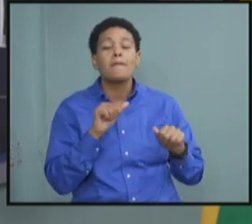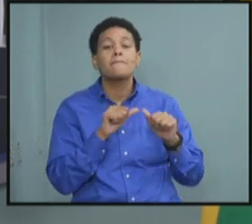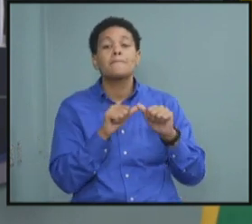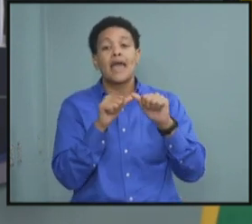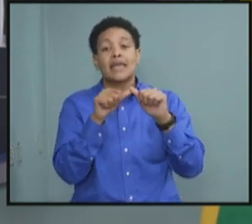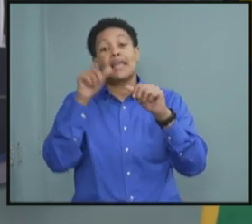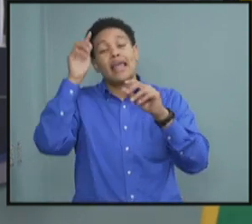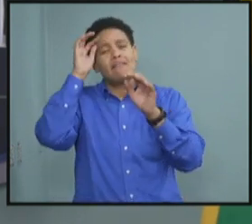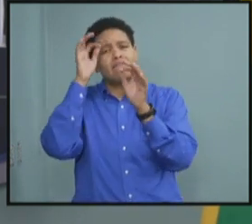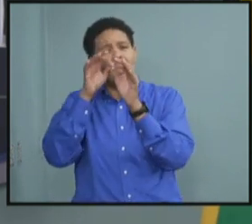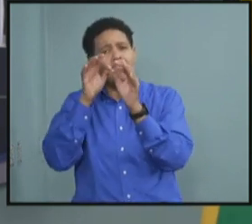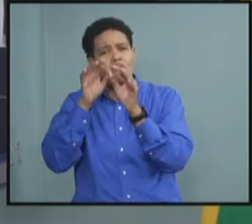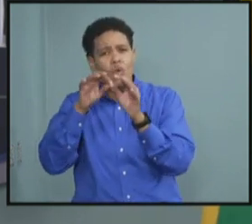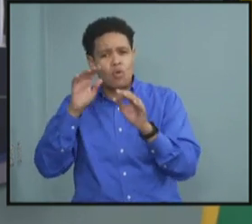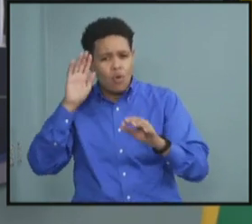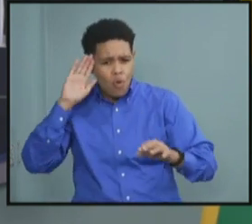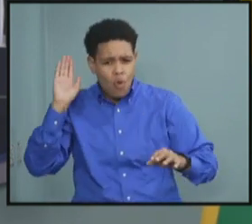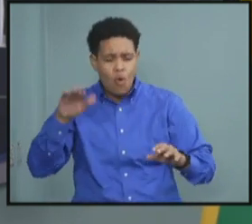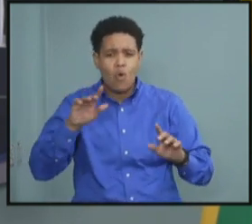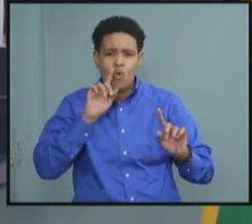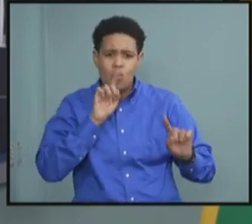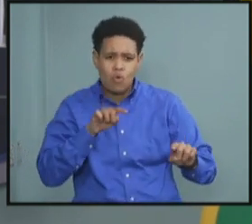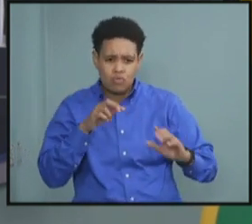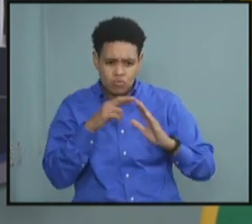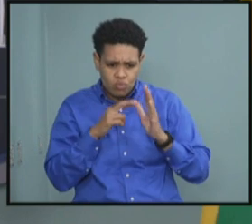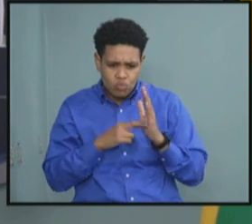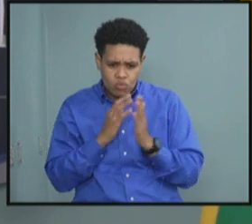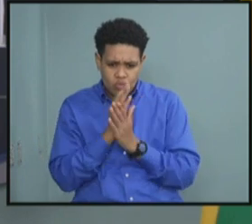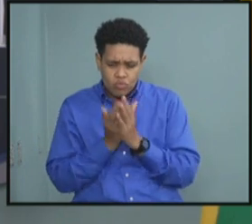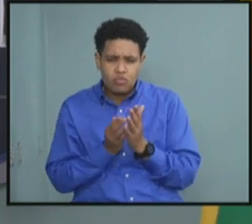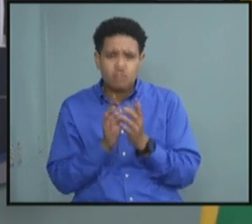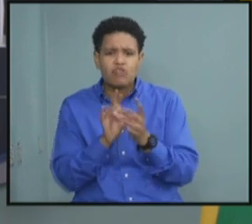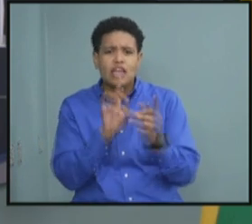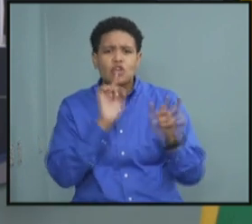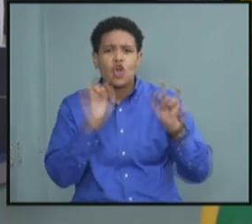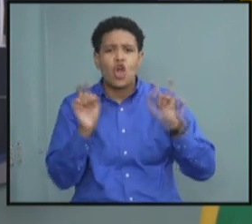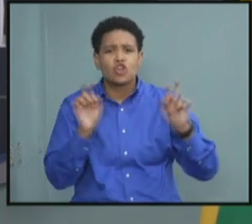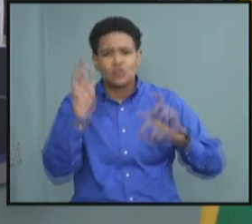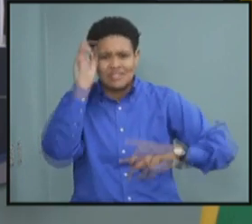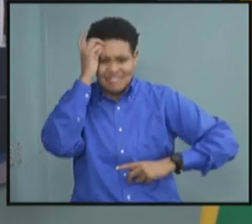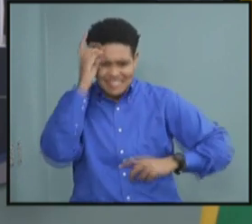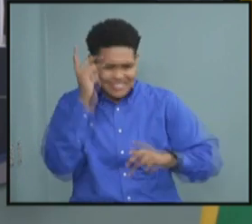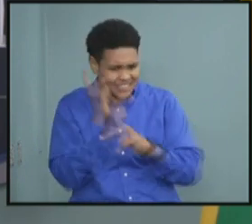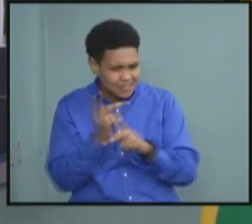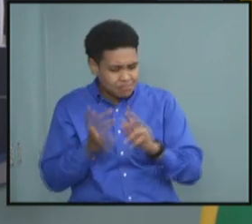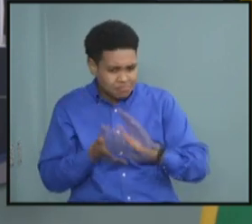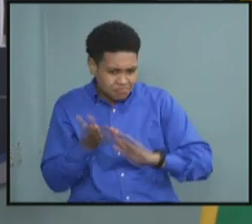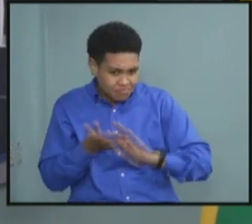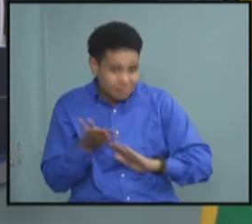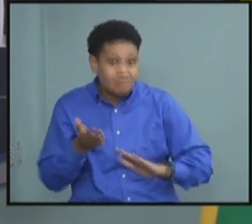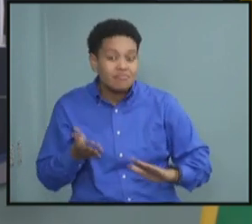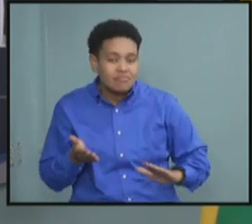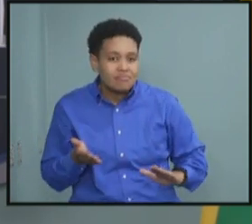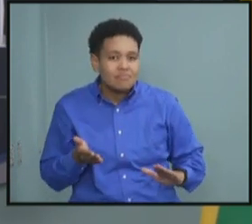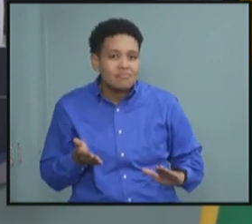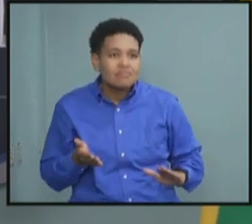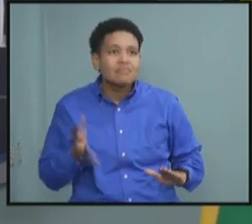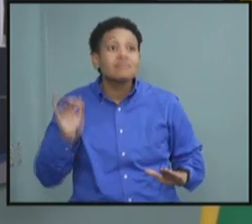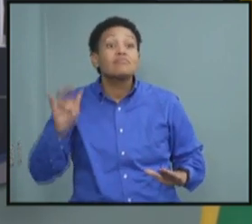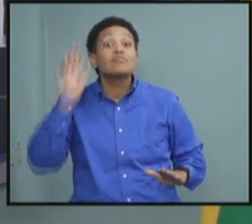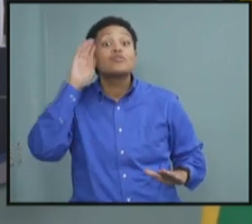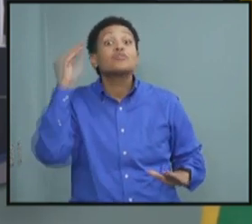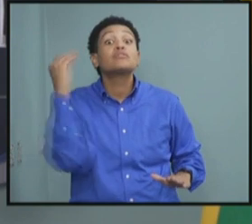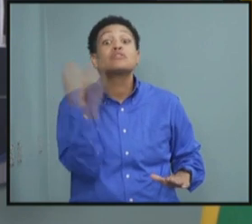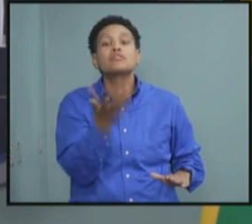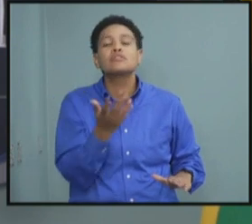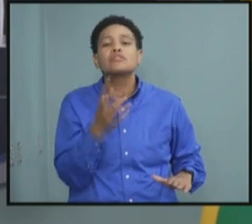maintain faithfully all the orders as it relates to the control of the disease. And that will bring